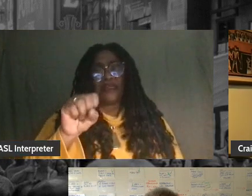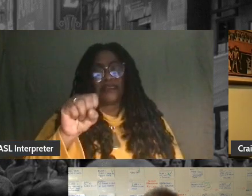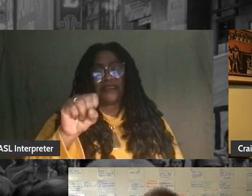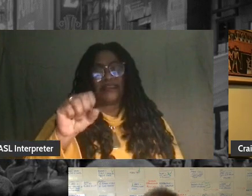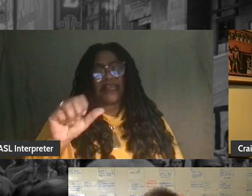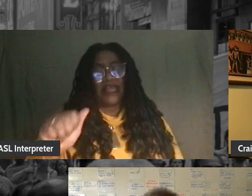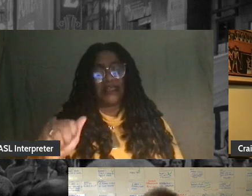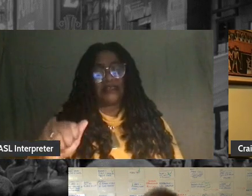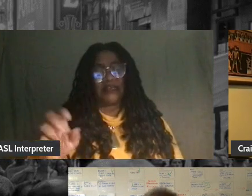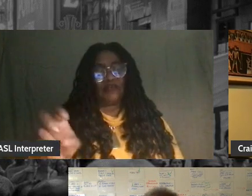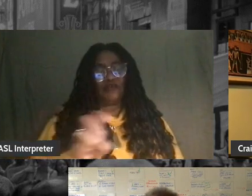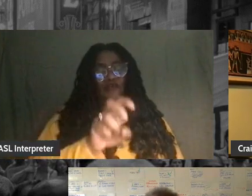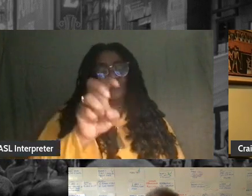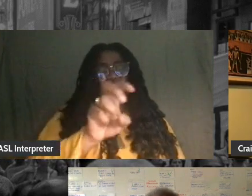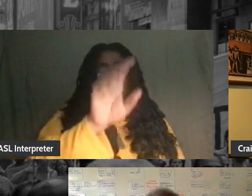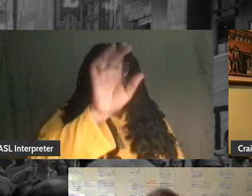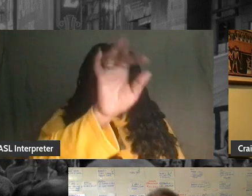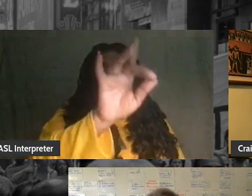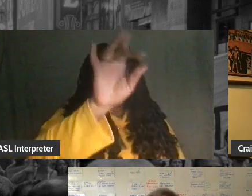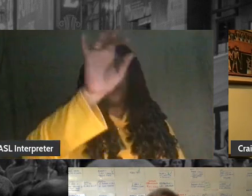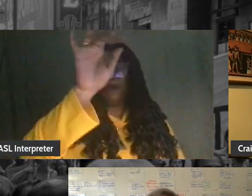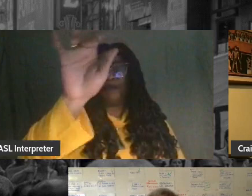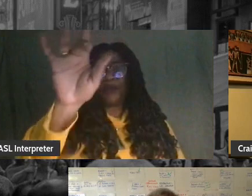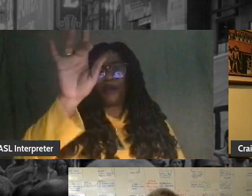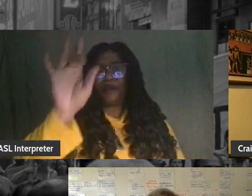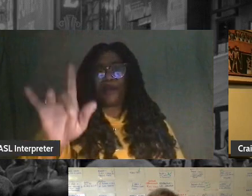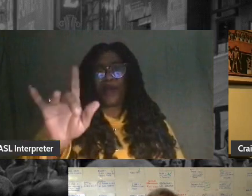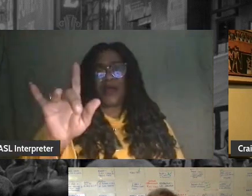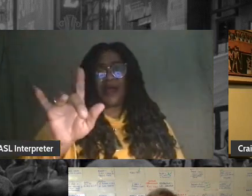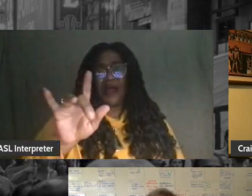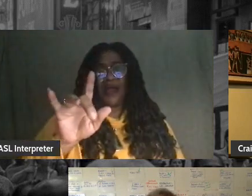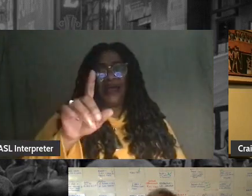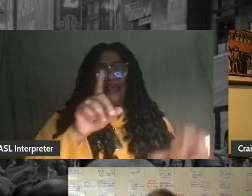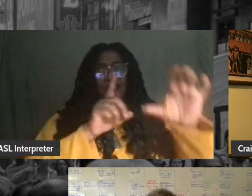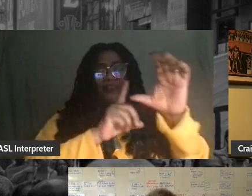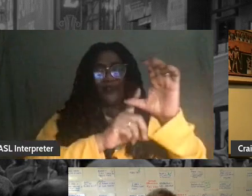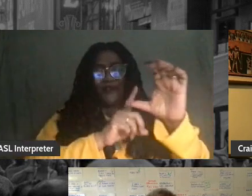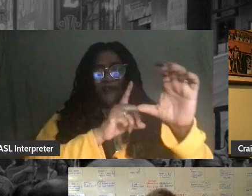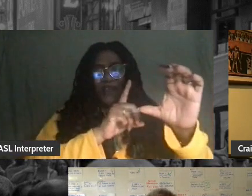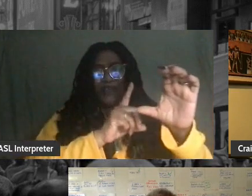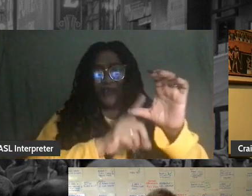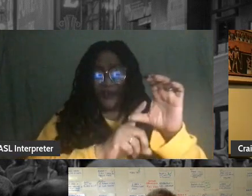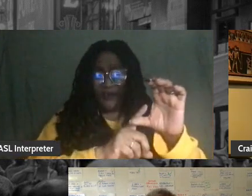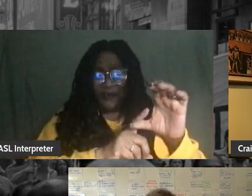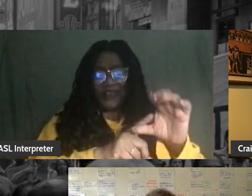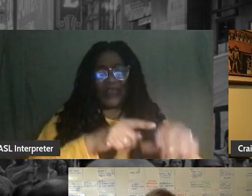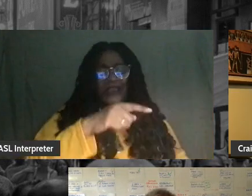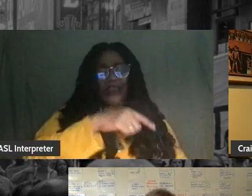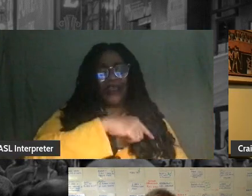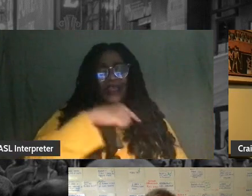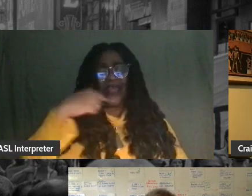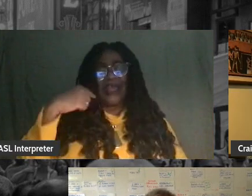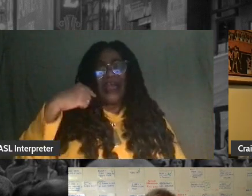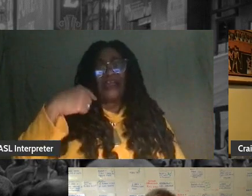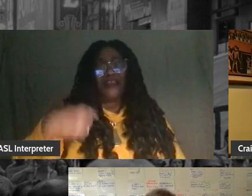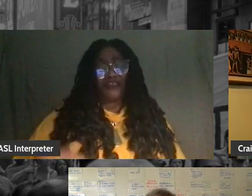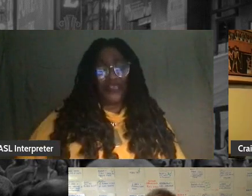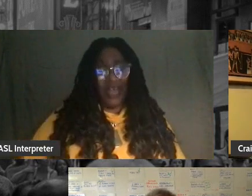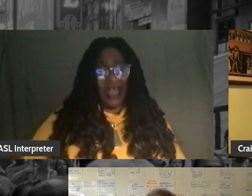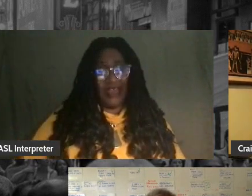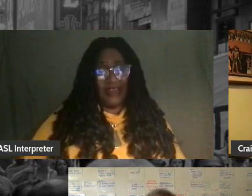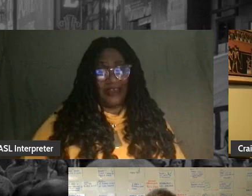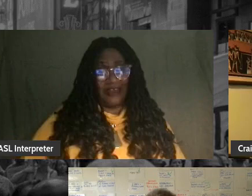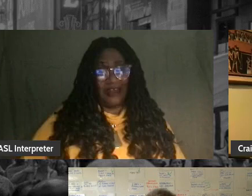and I went to places as far-flung as the Soviet Union, as the People's Republic of China, all